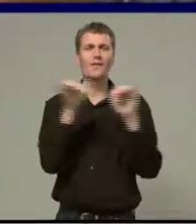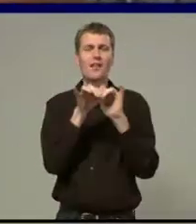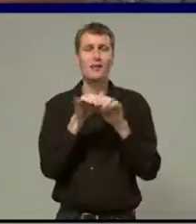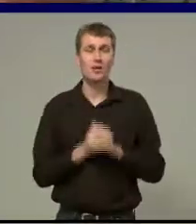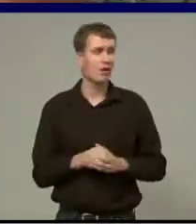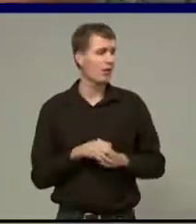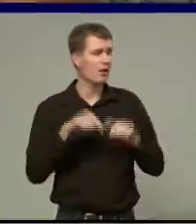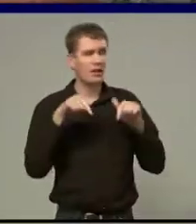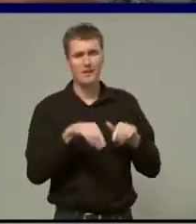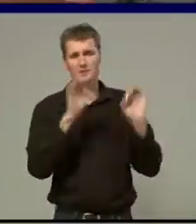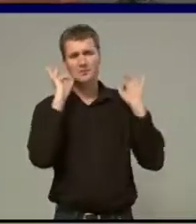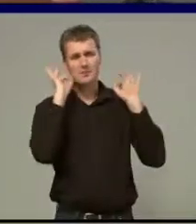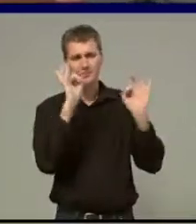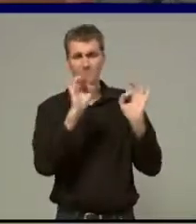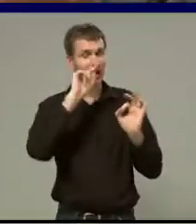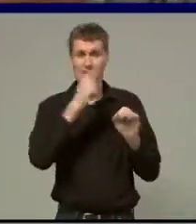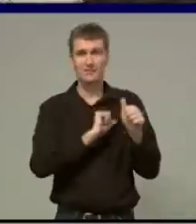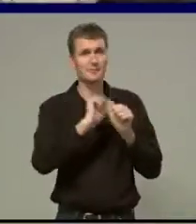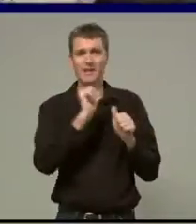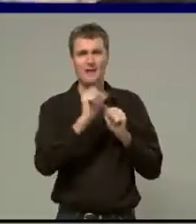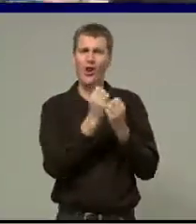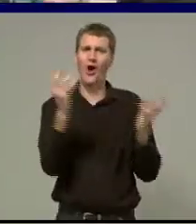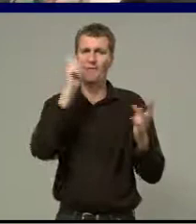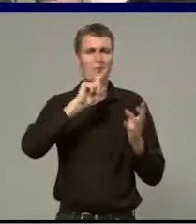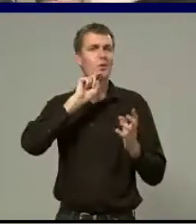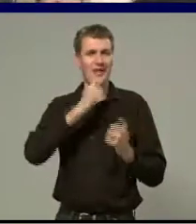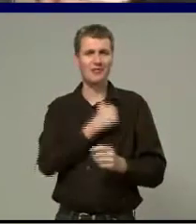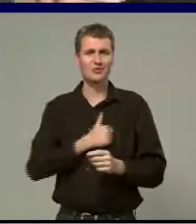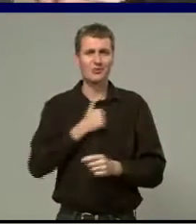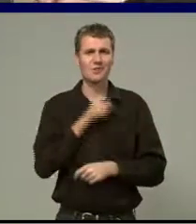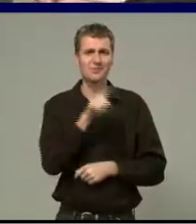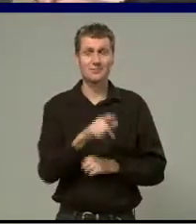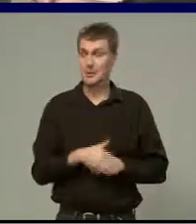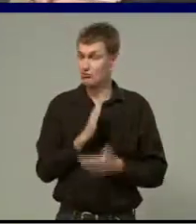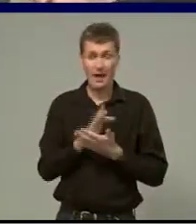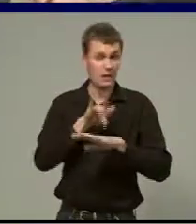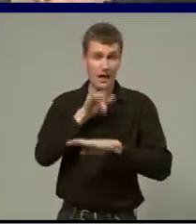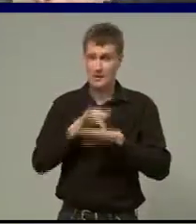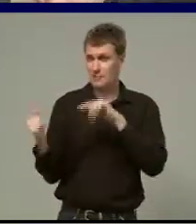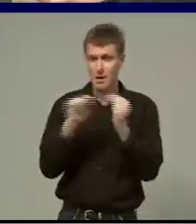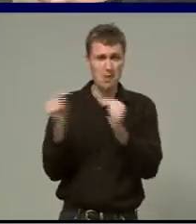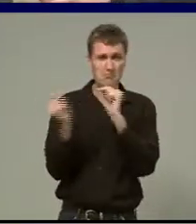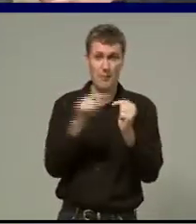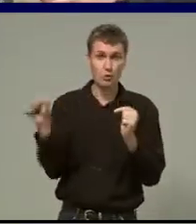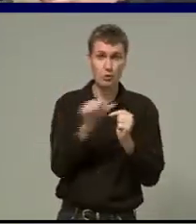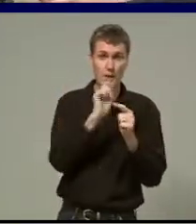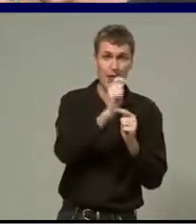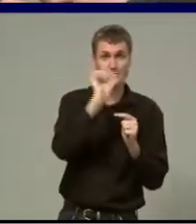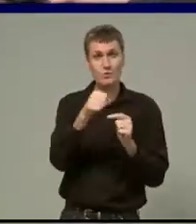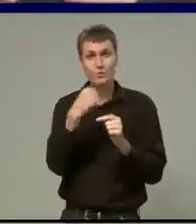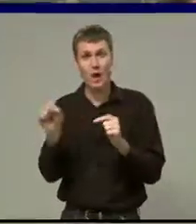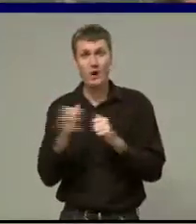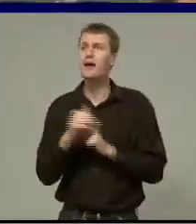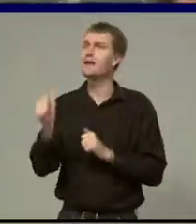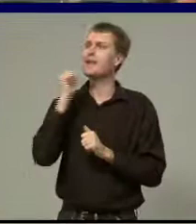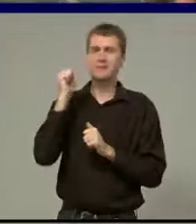It couldn't have been better, and I think a lot of people will enjoy it. Facing controversy over whether or not it should be built, yesterday marked an